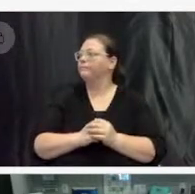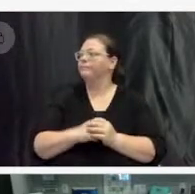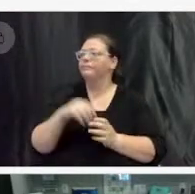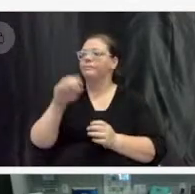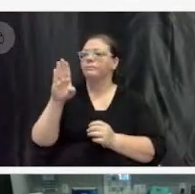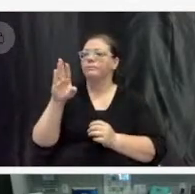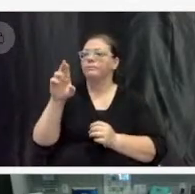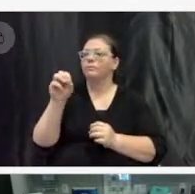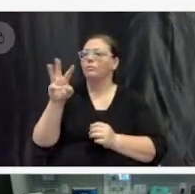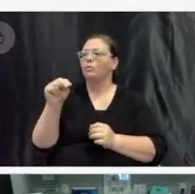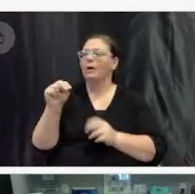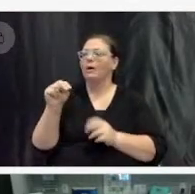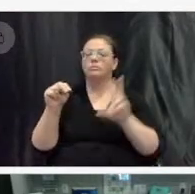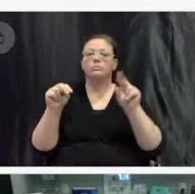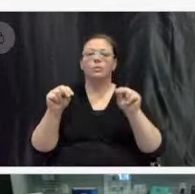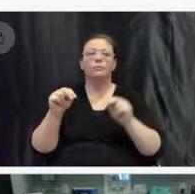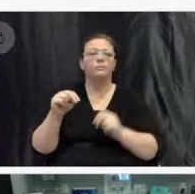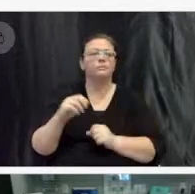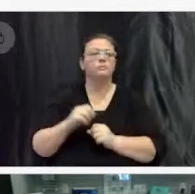Brown? No.